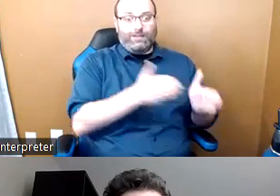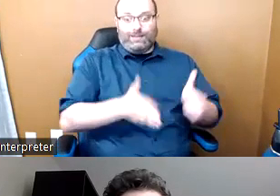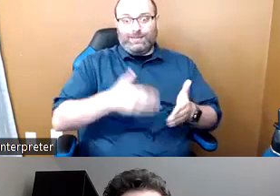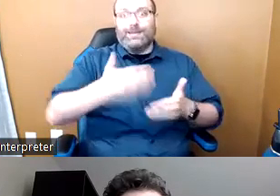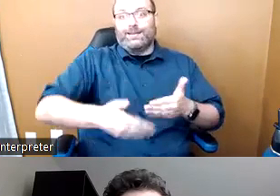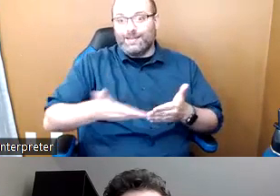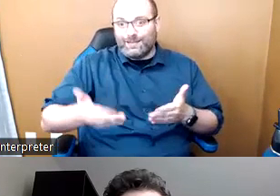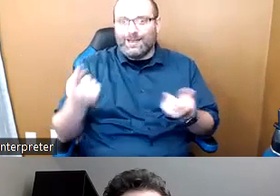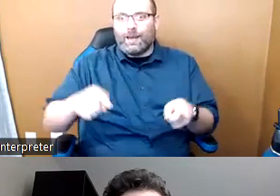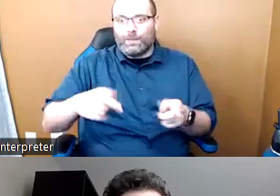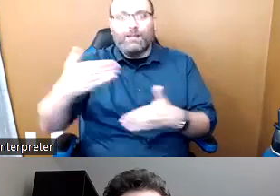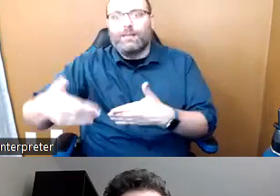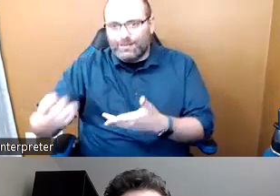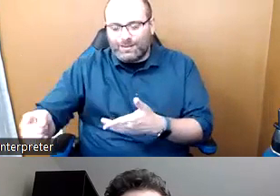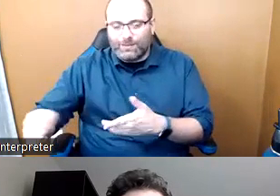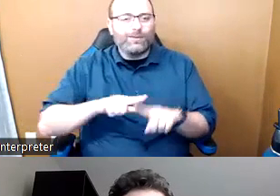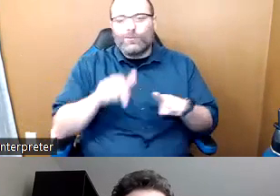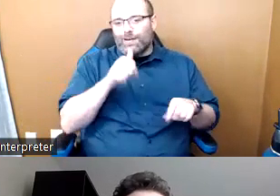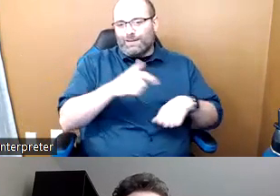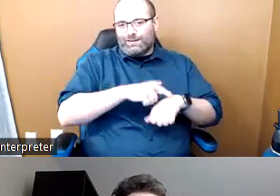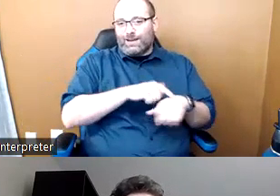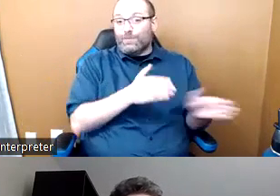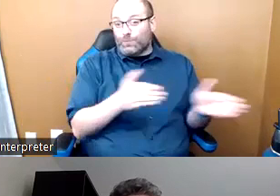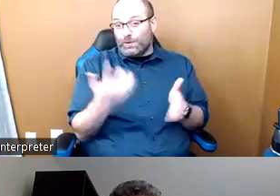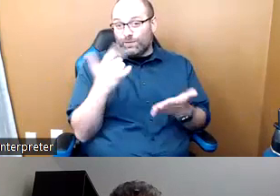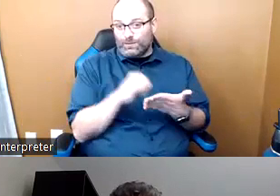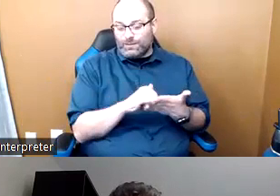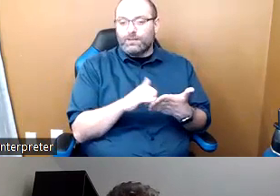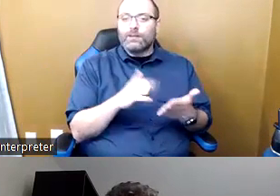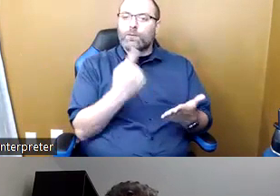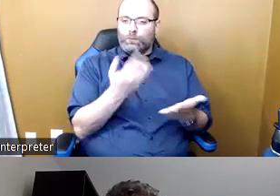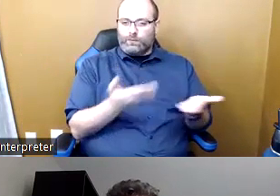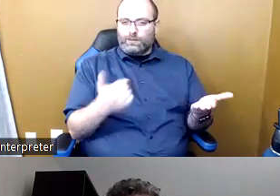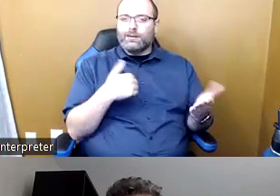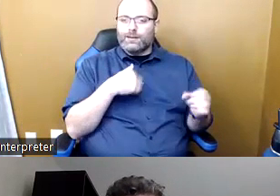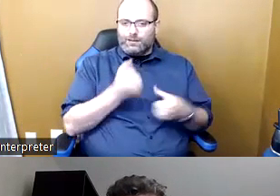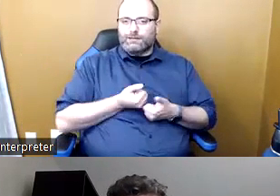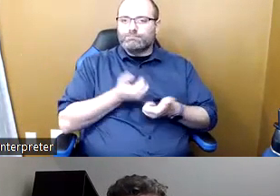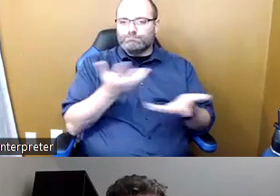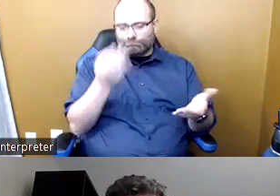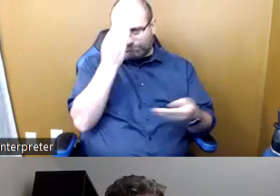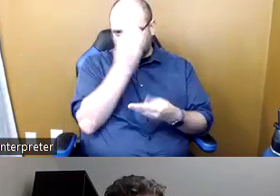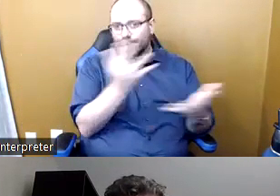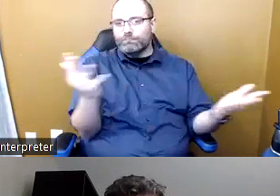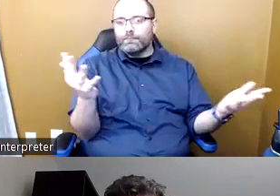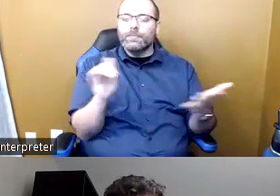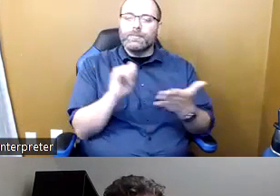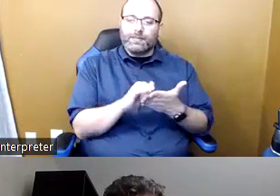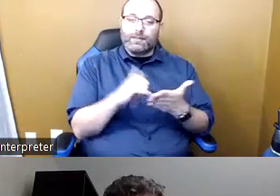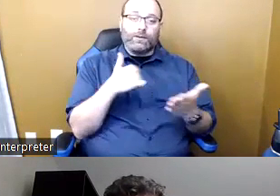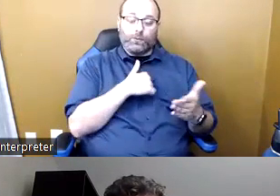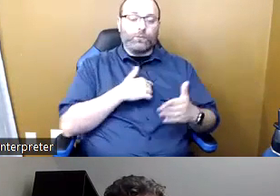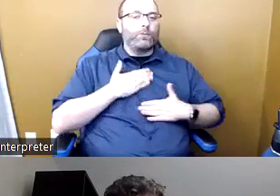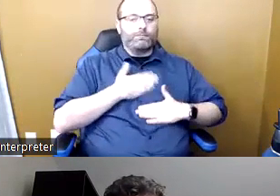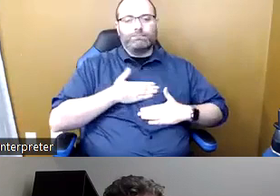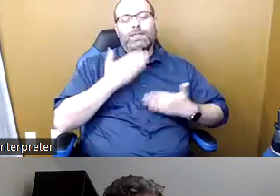but there's very little time to prepare in terms of that. So that's one thing that I can share that we have very much